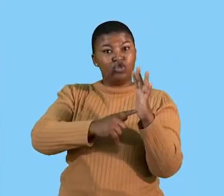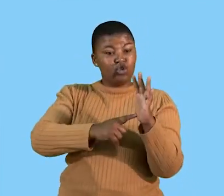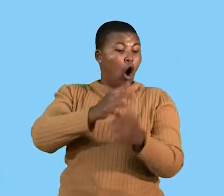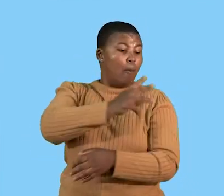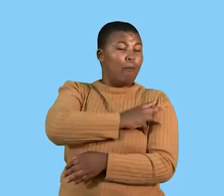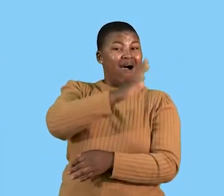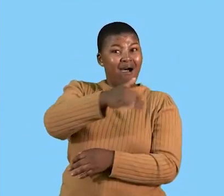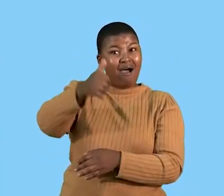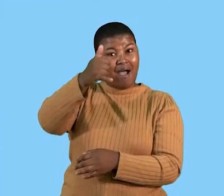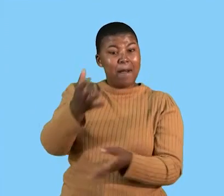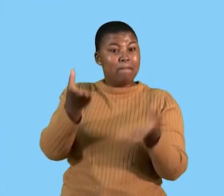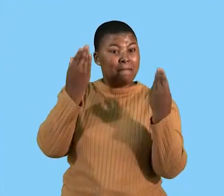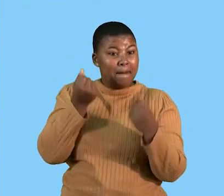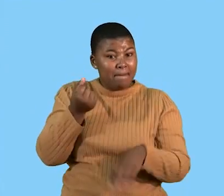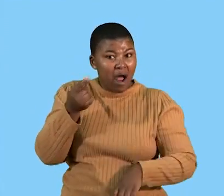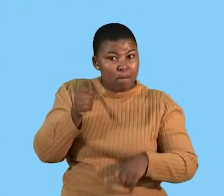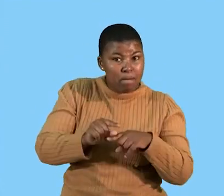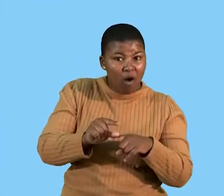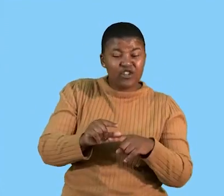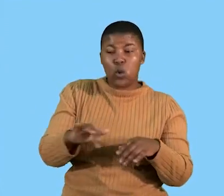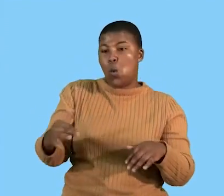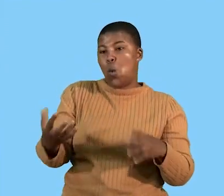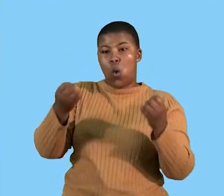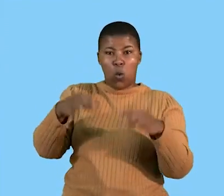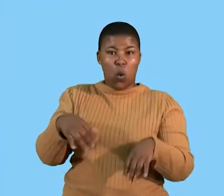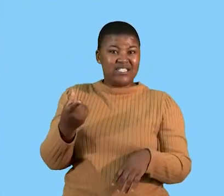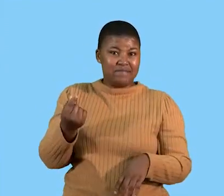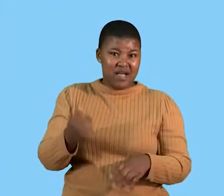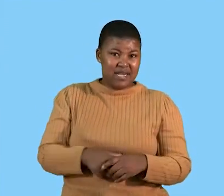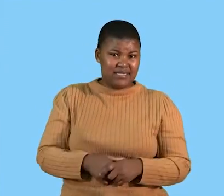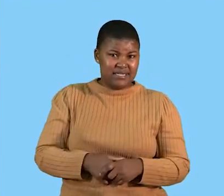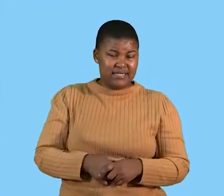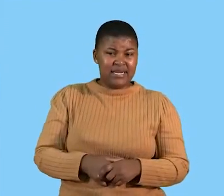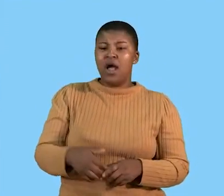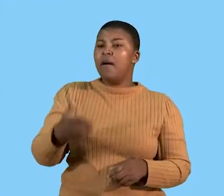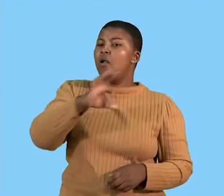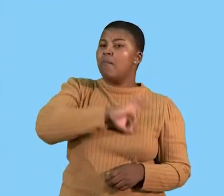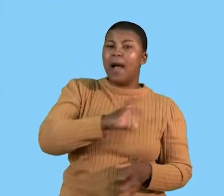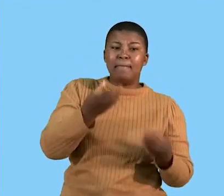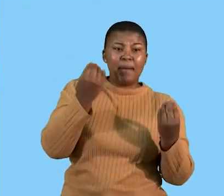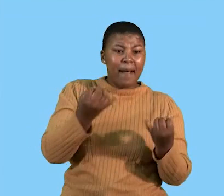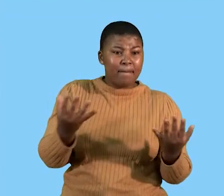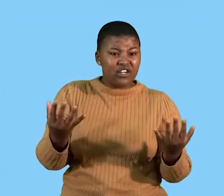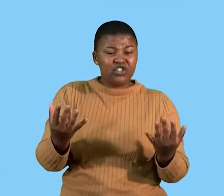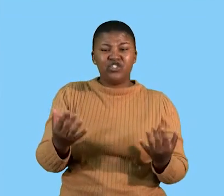the management if we are making a profit or a loss. What is our income? What is